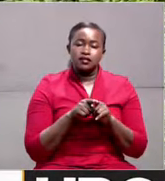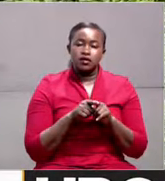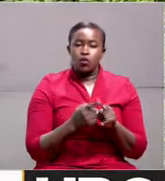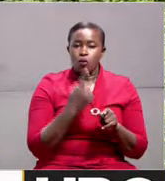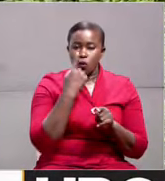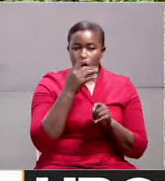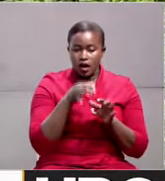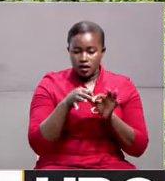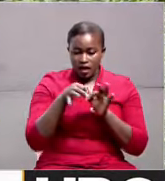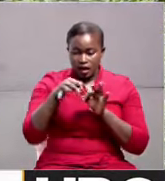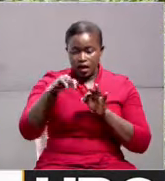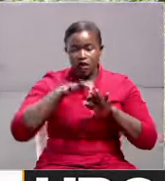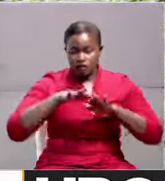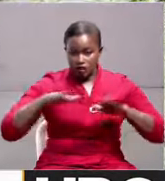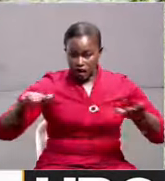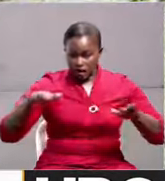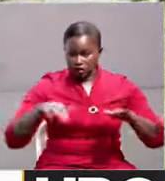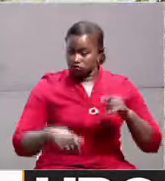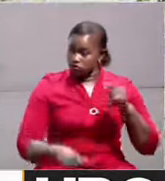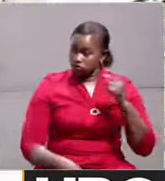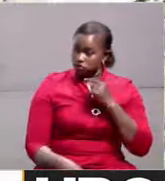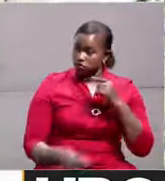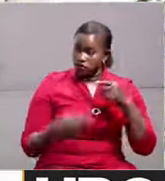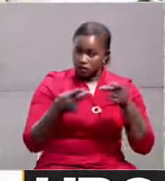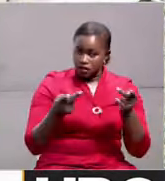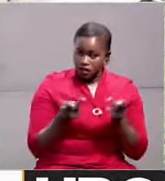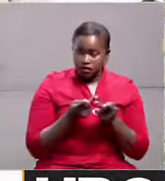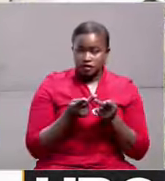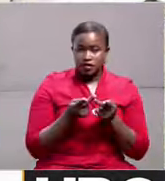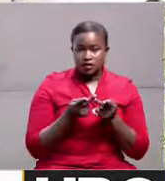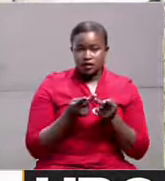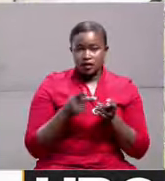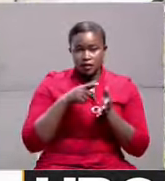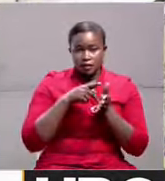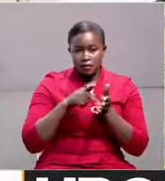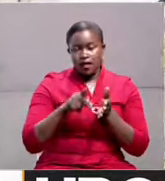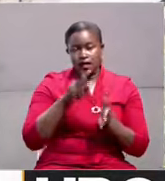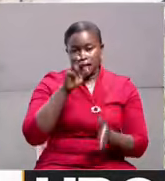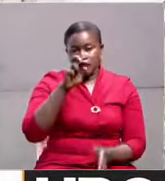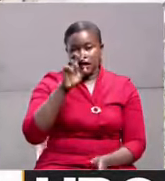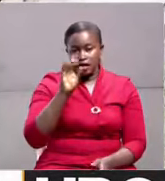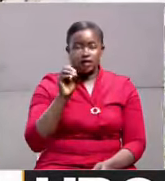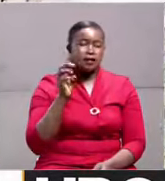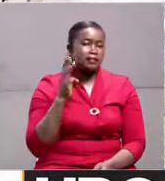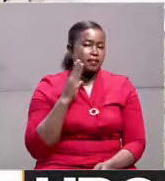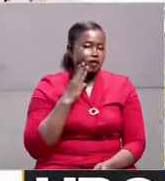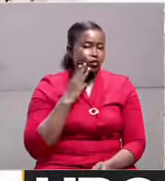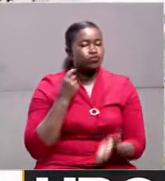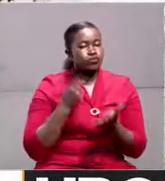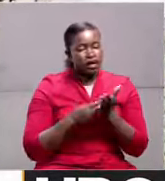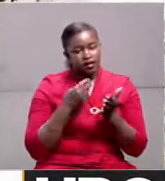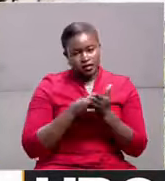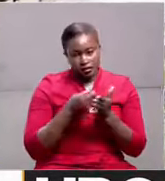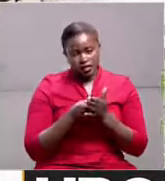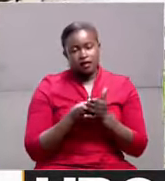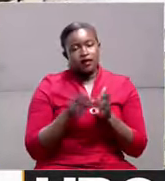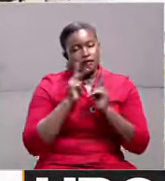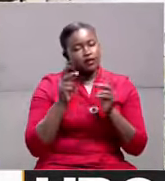1 acre of land here, where we are here, is costing 80 million Uganda shillings. It's very expensive to buy land.